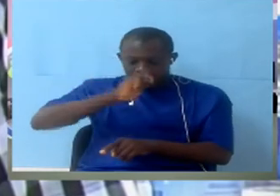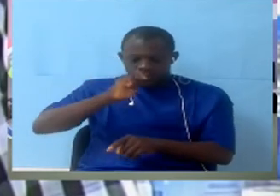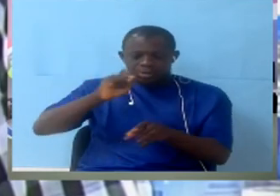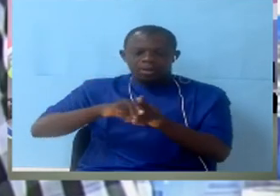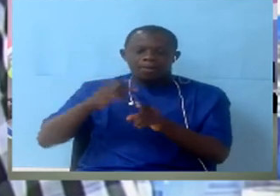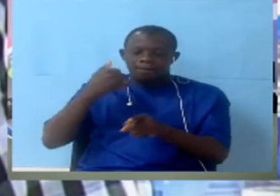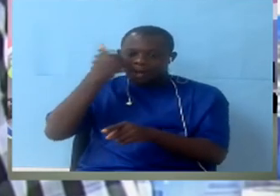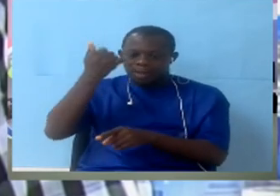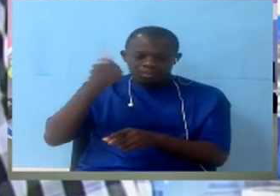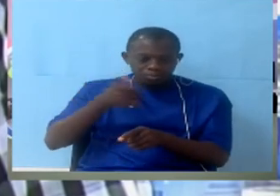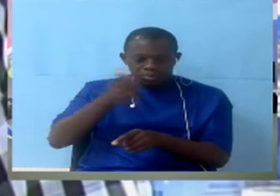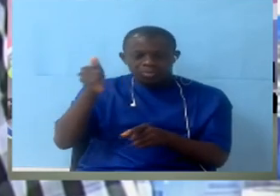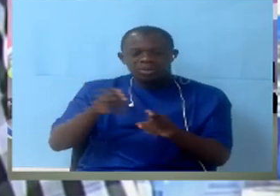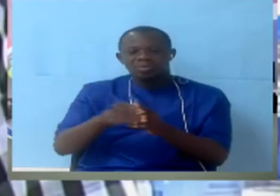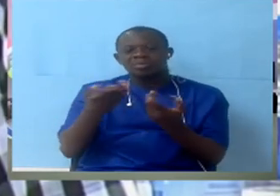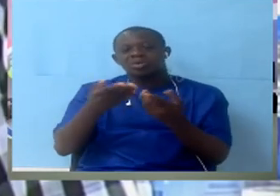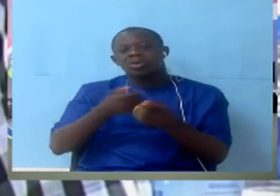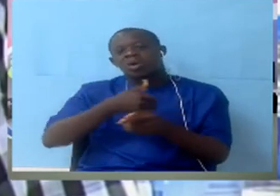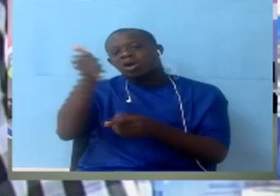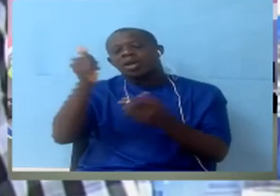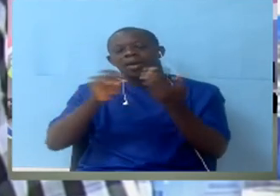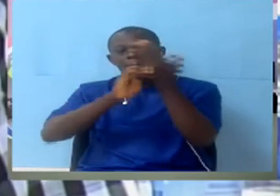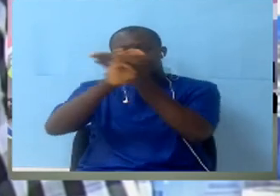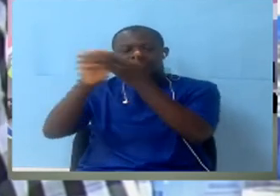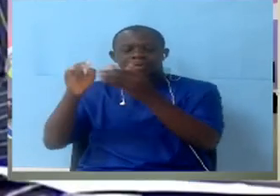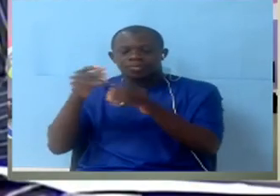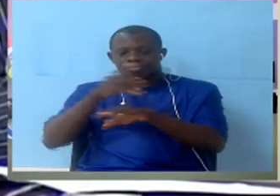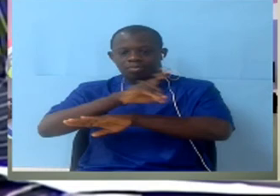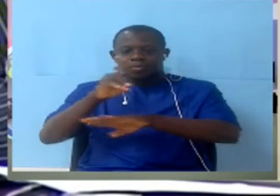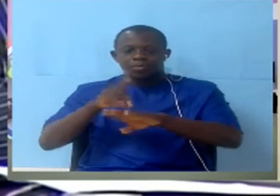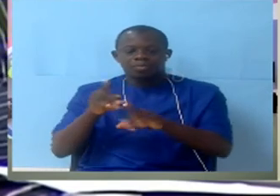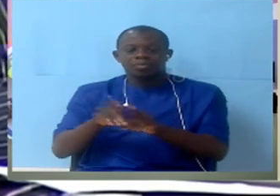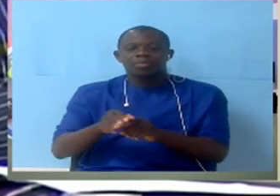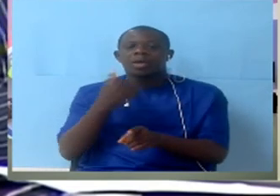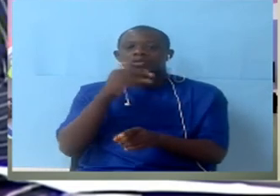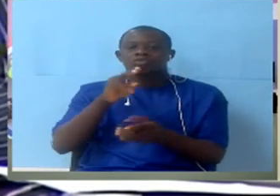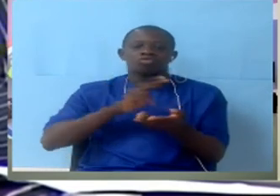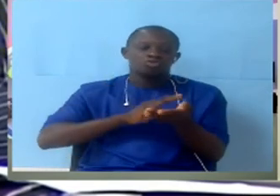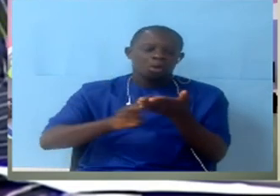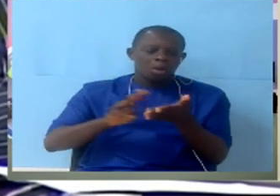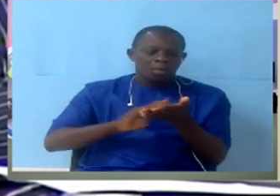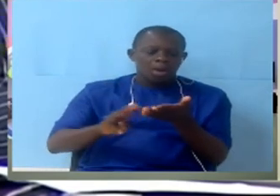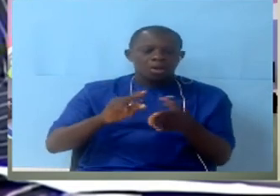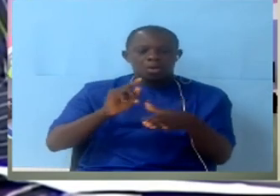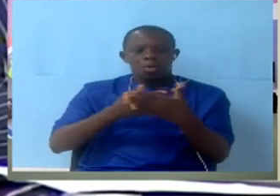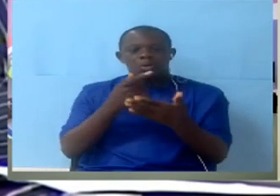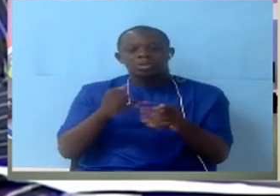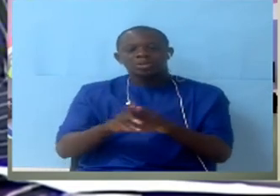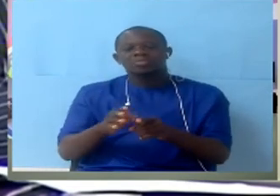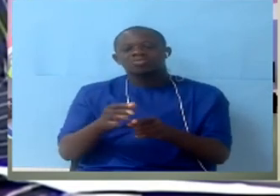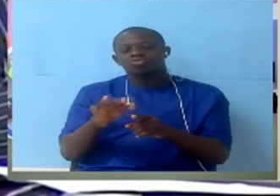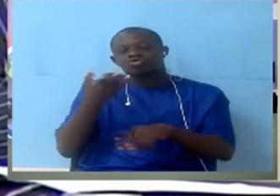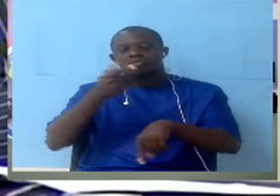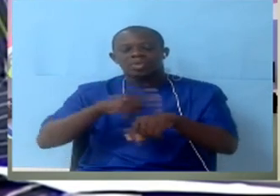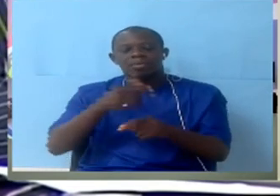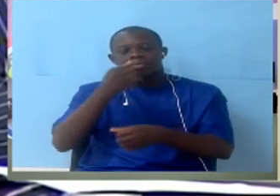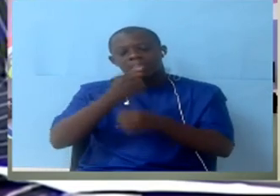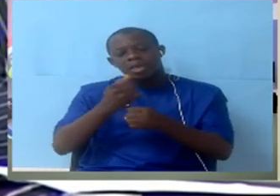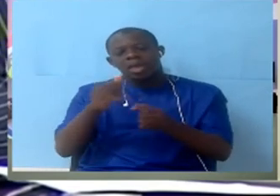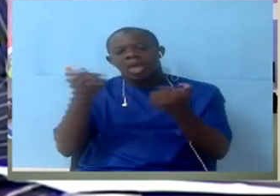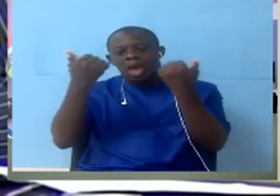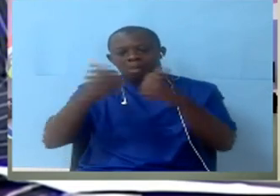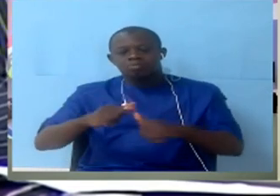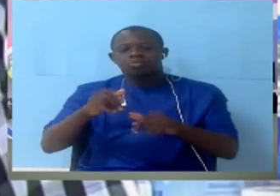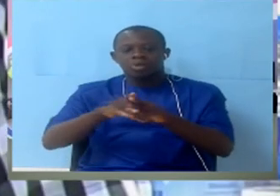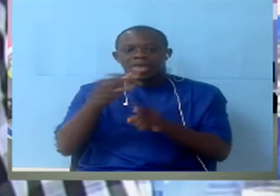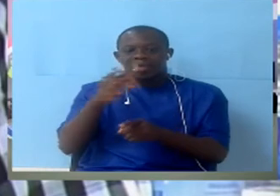military. And other branches of the security. Was it a regular force or was it just clandestine? For force,